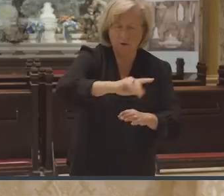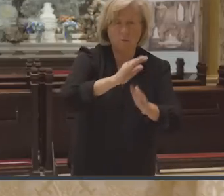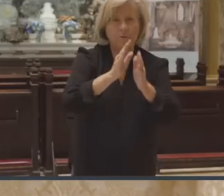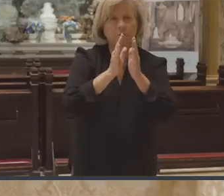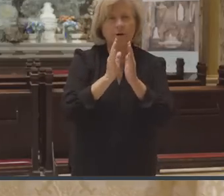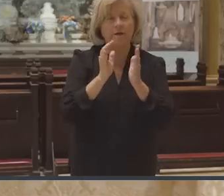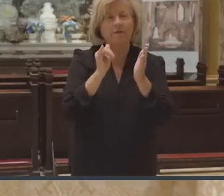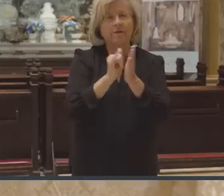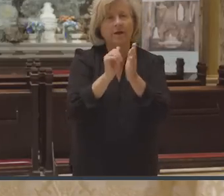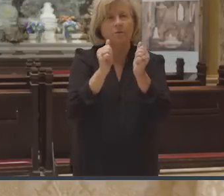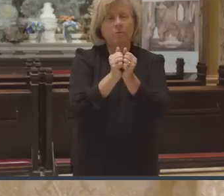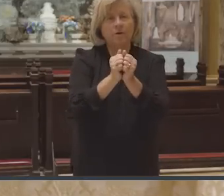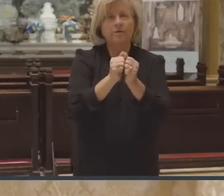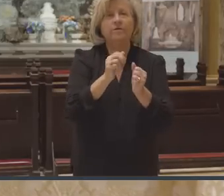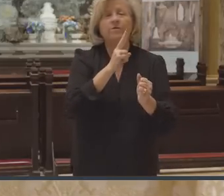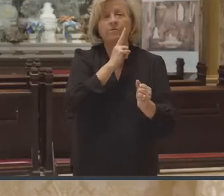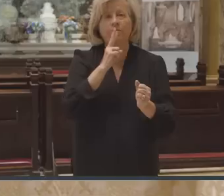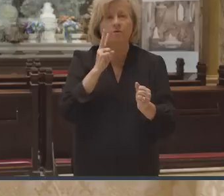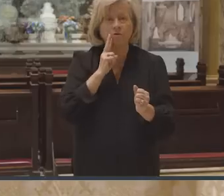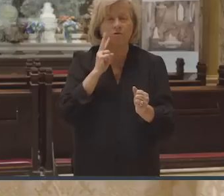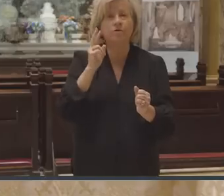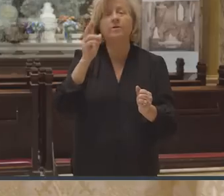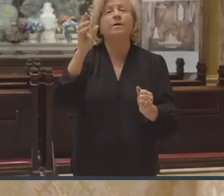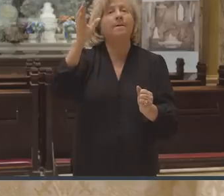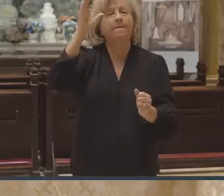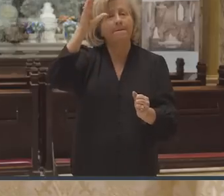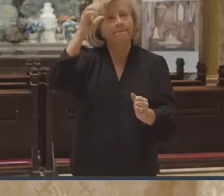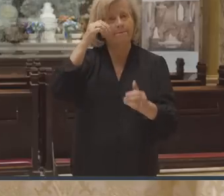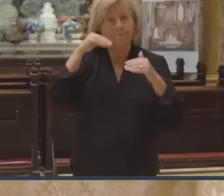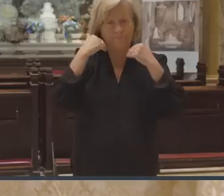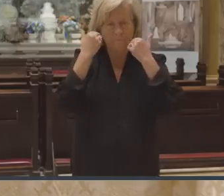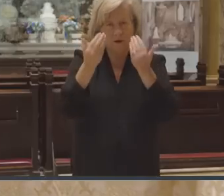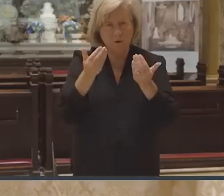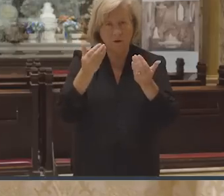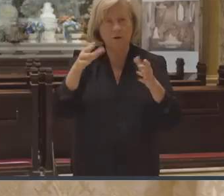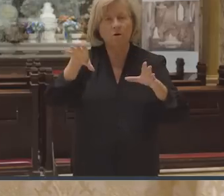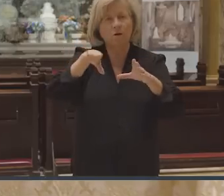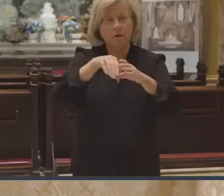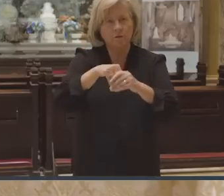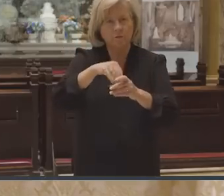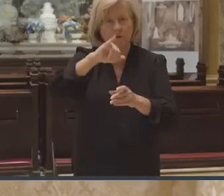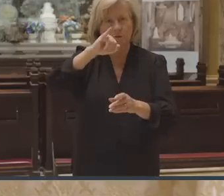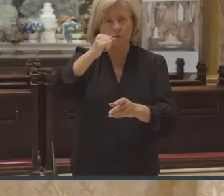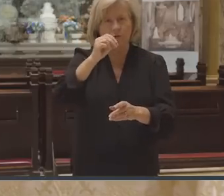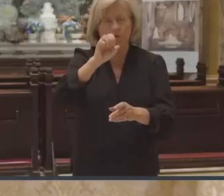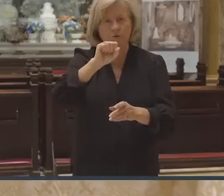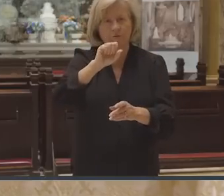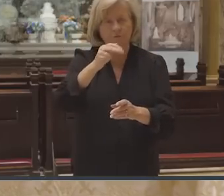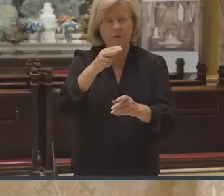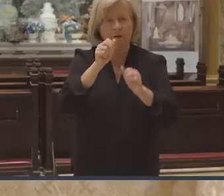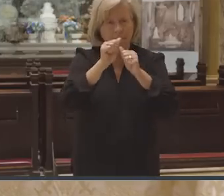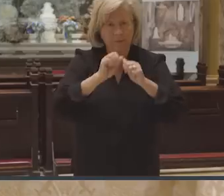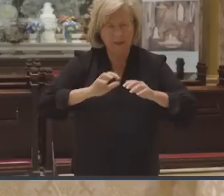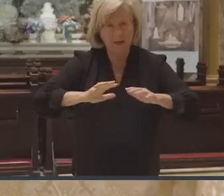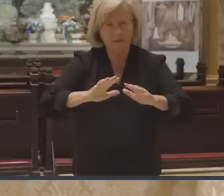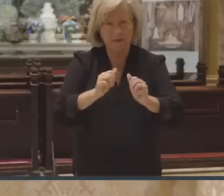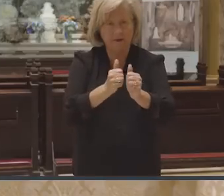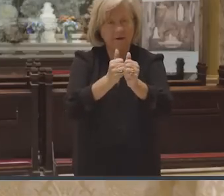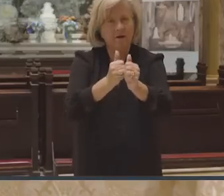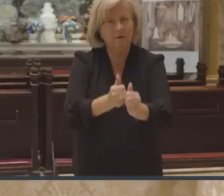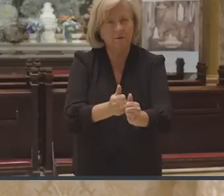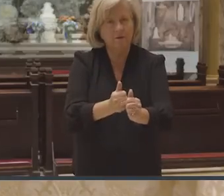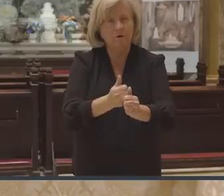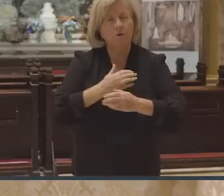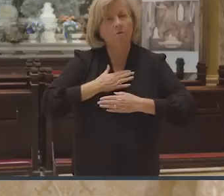that with the Blessed Virgin Mary, Mother of God, with Blessed Joseph, her spouse, with the blessed apostles and all the saints who have